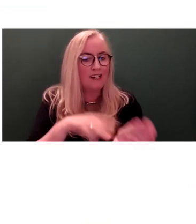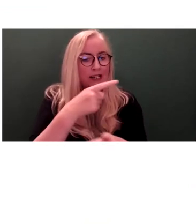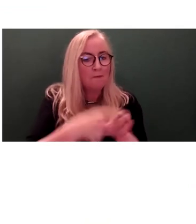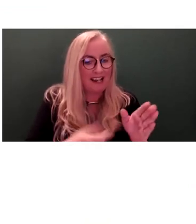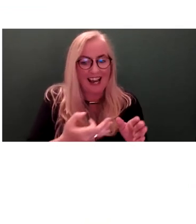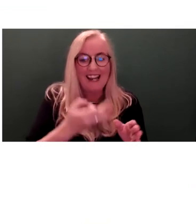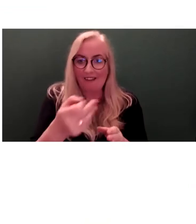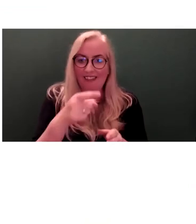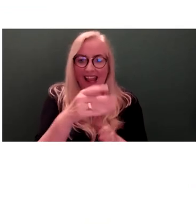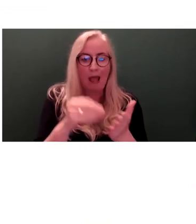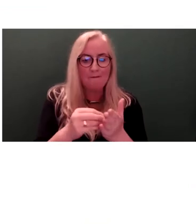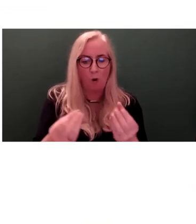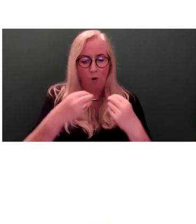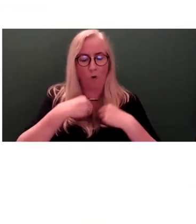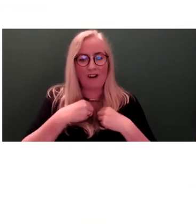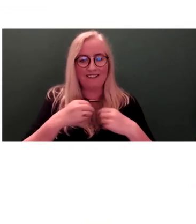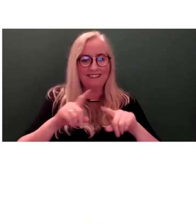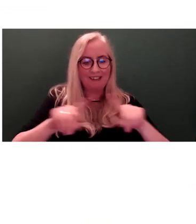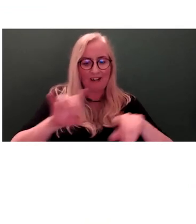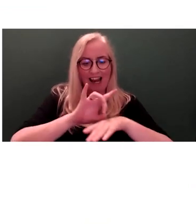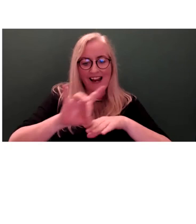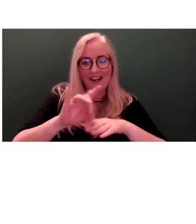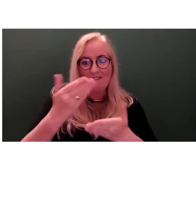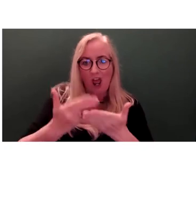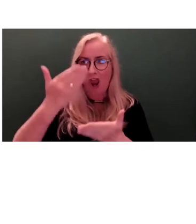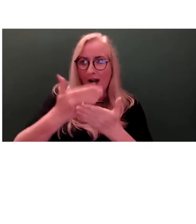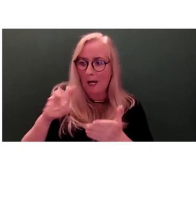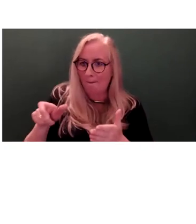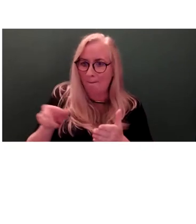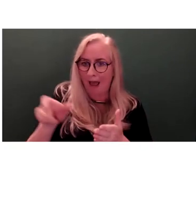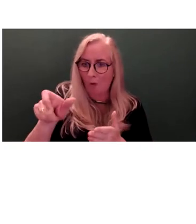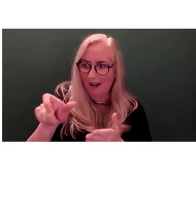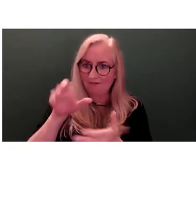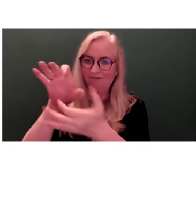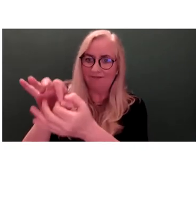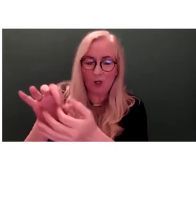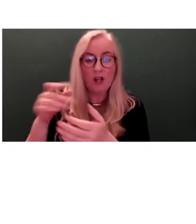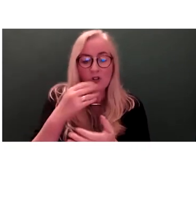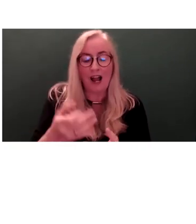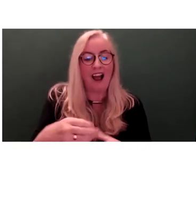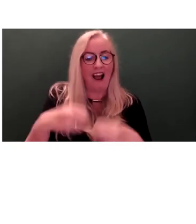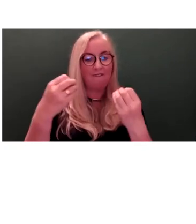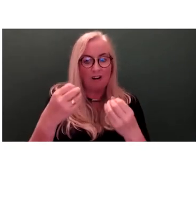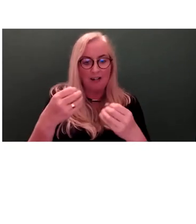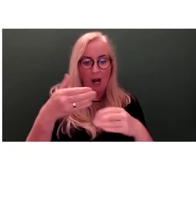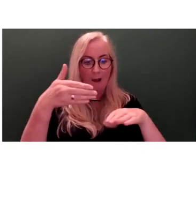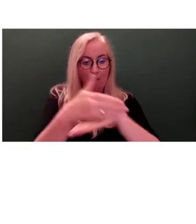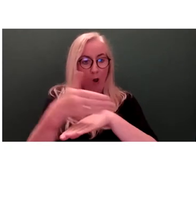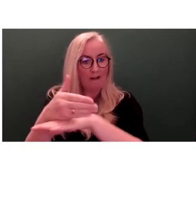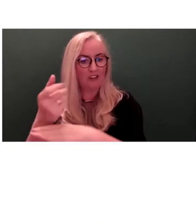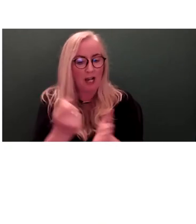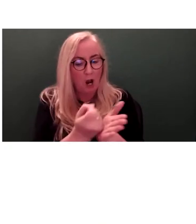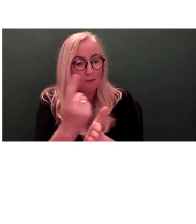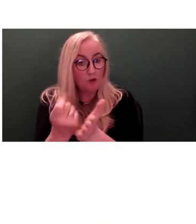of learning pathway that I talked about that takes them closer to the labour market and offers them those employment opportunities.